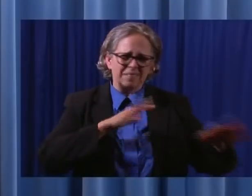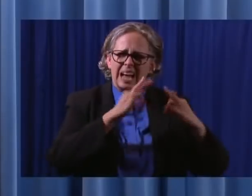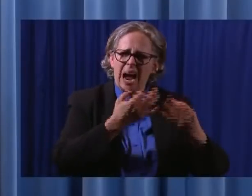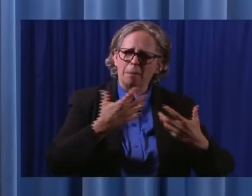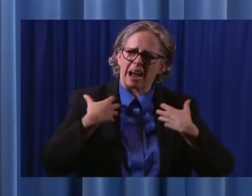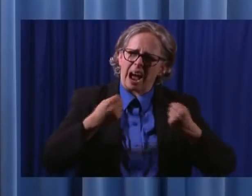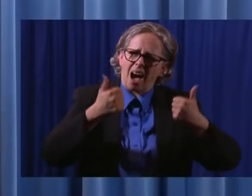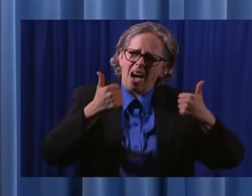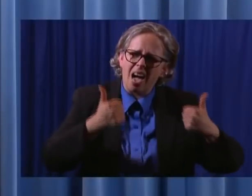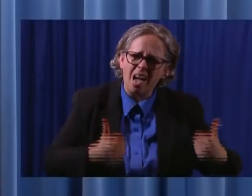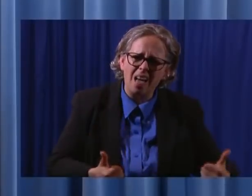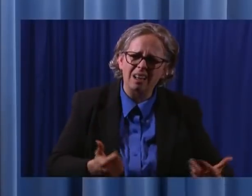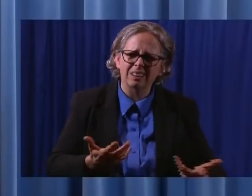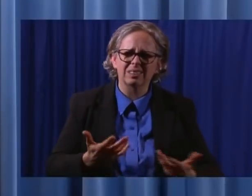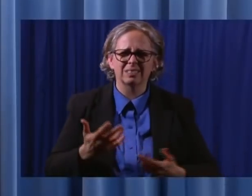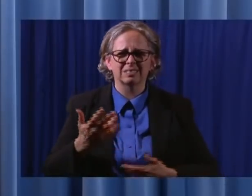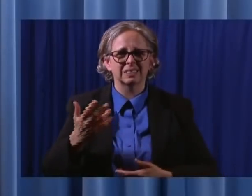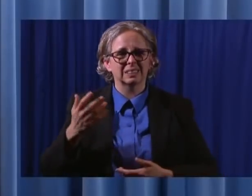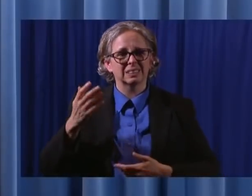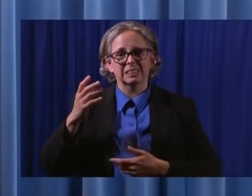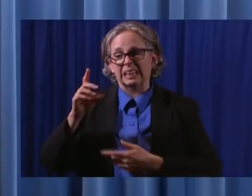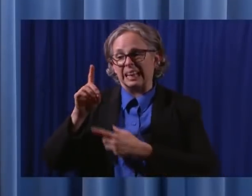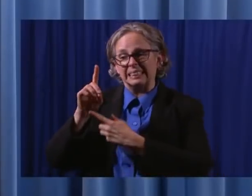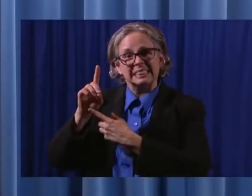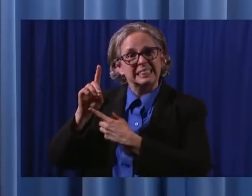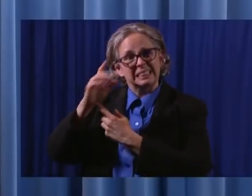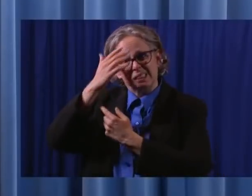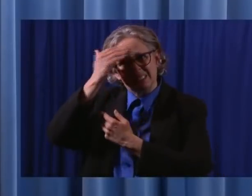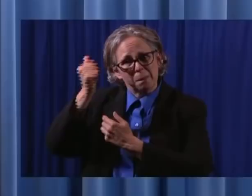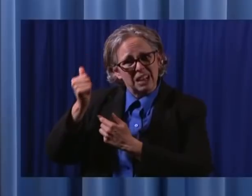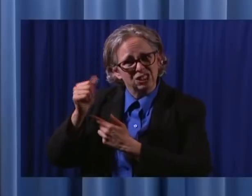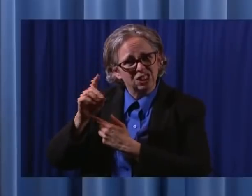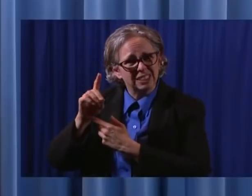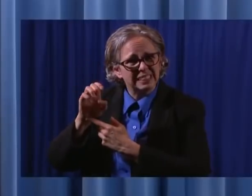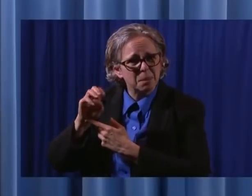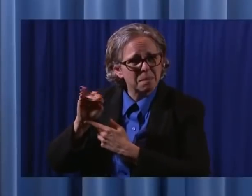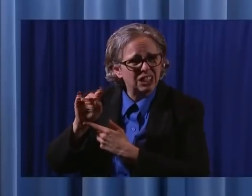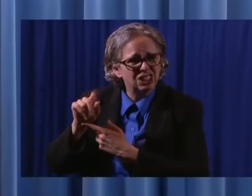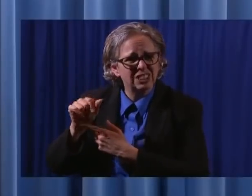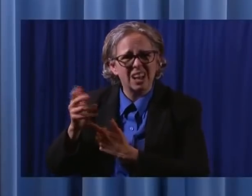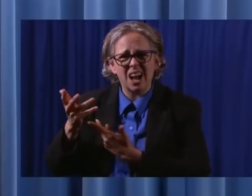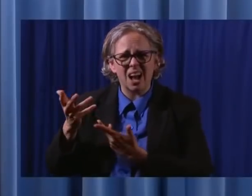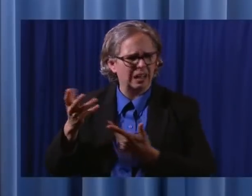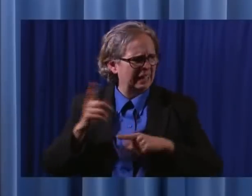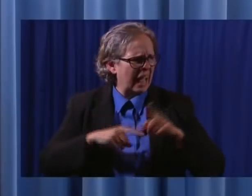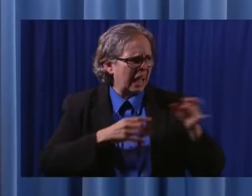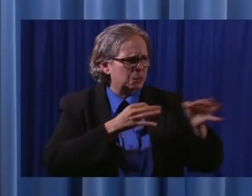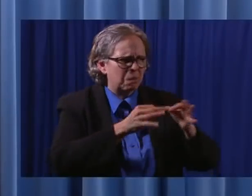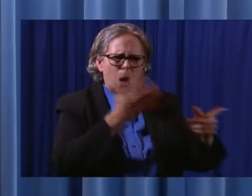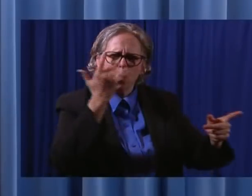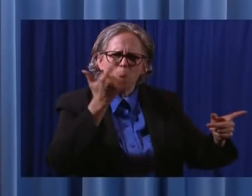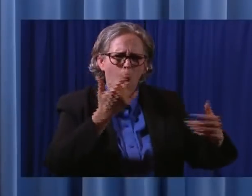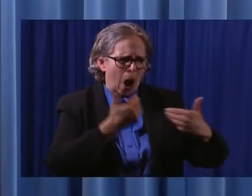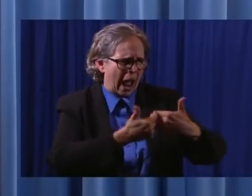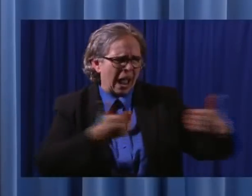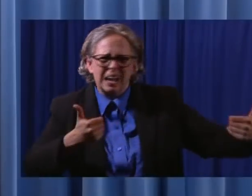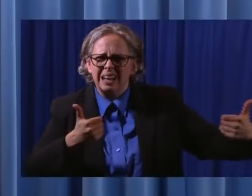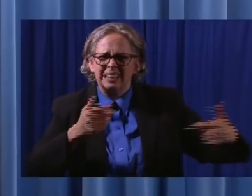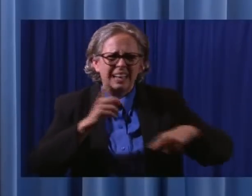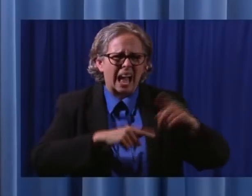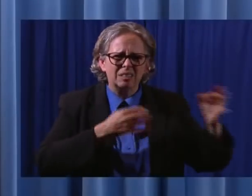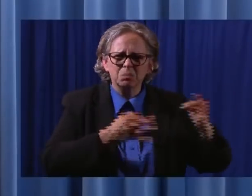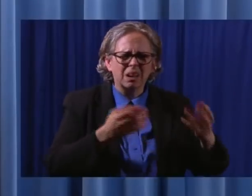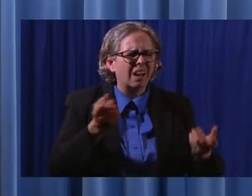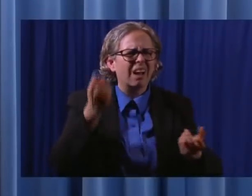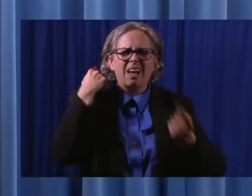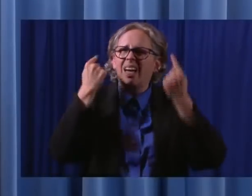dementia. It's difficult to explain to them why that their mom or the